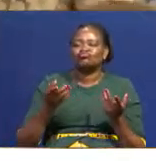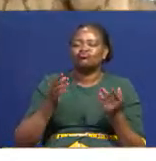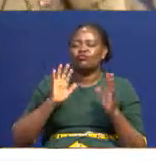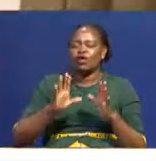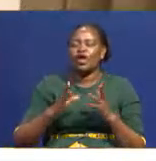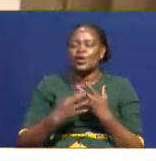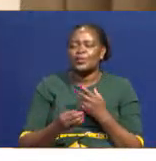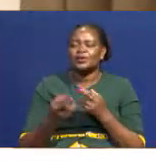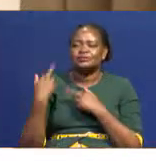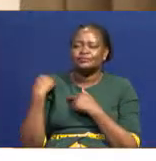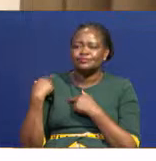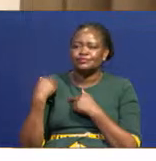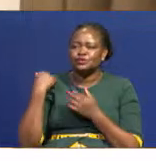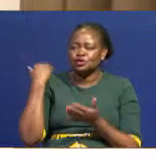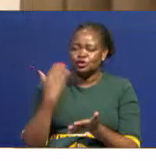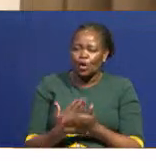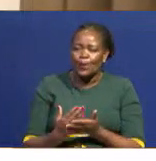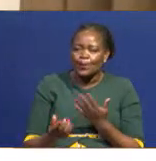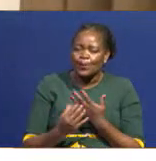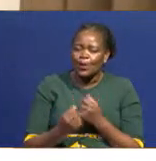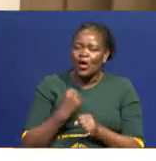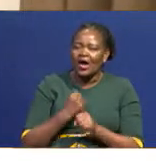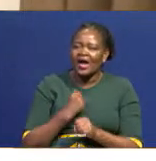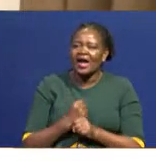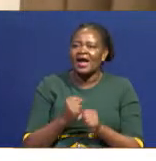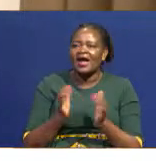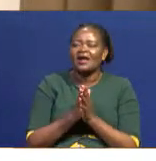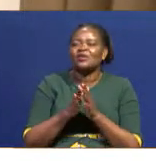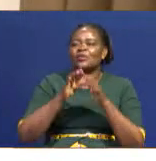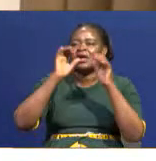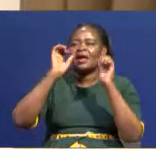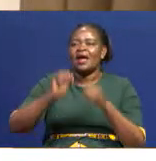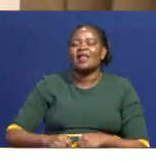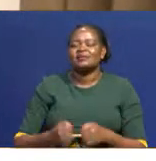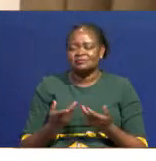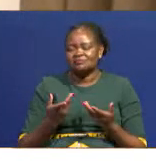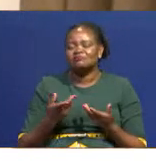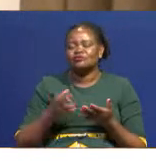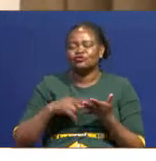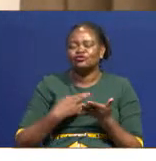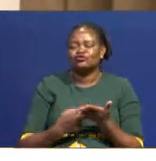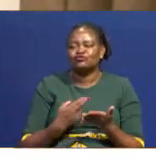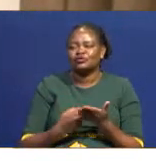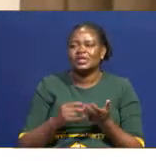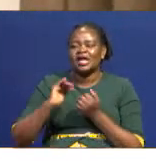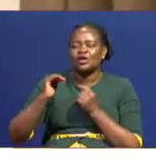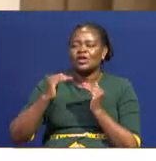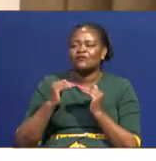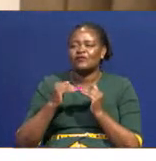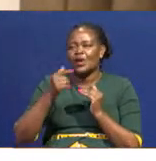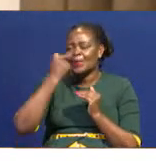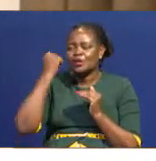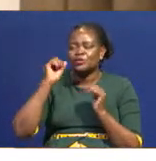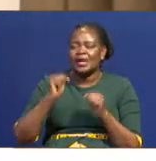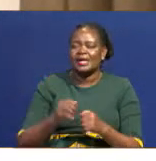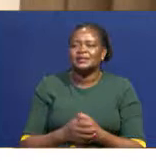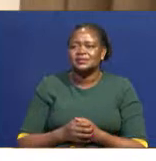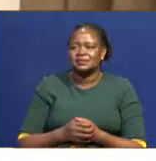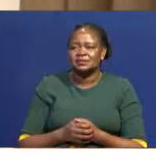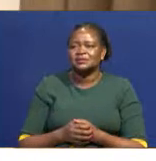of roles. It will stop duplication of efforts, and we can free up some bit of resources at the county level, because we can